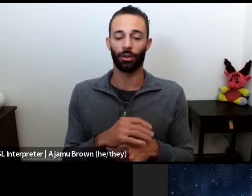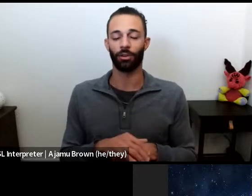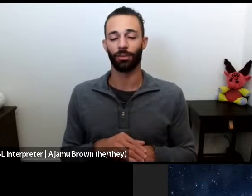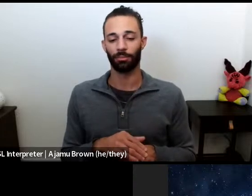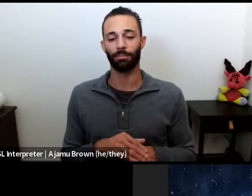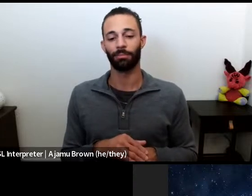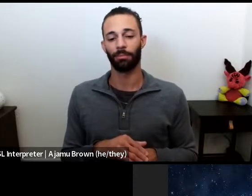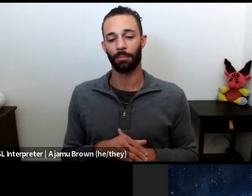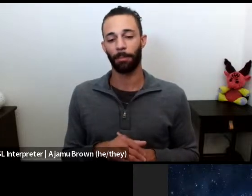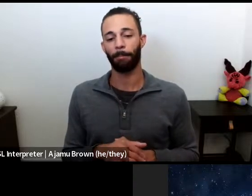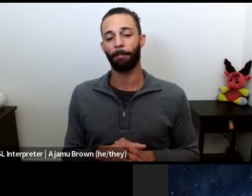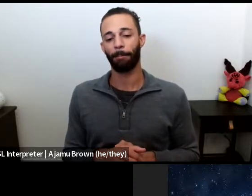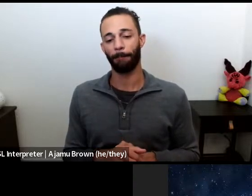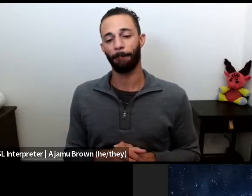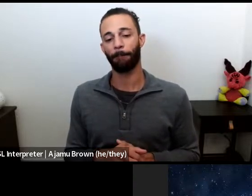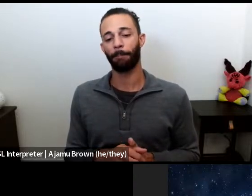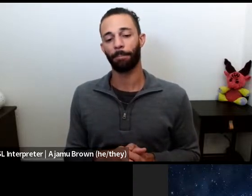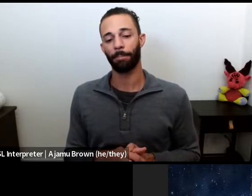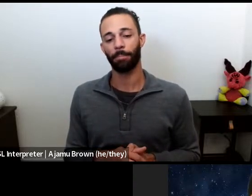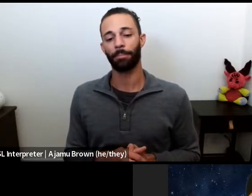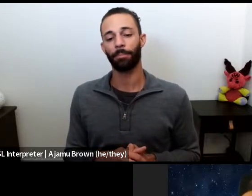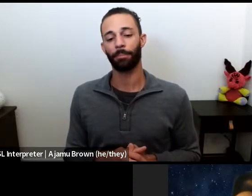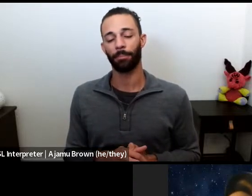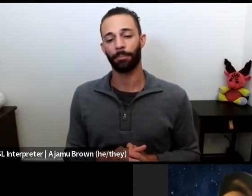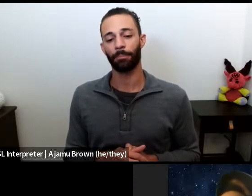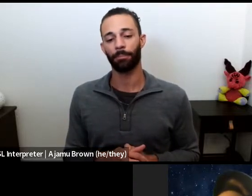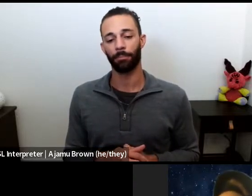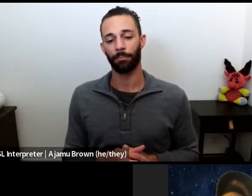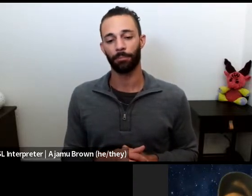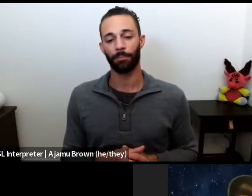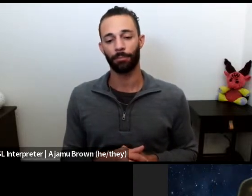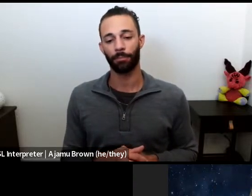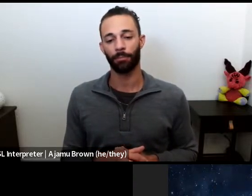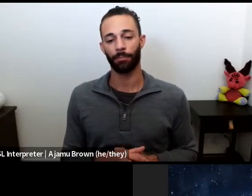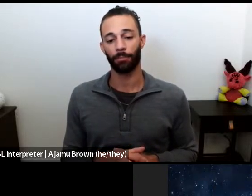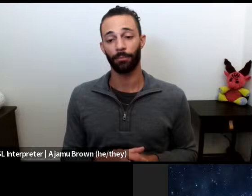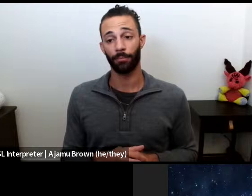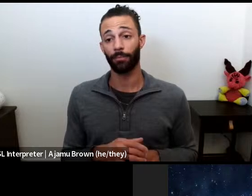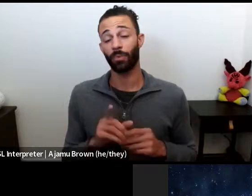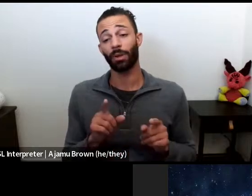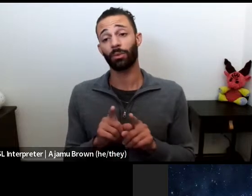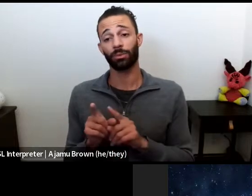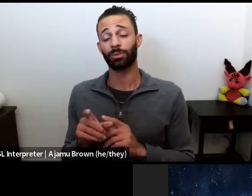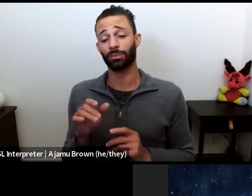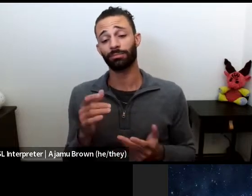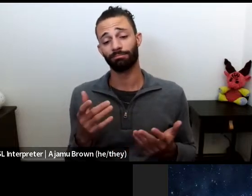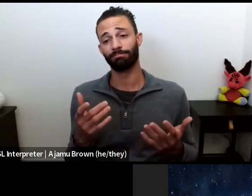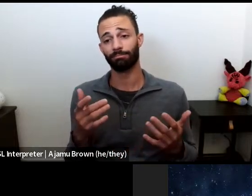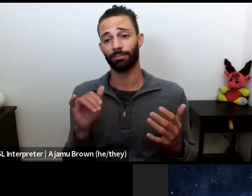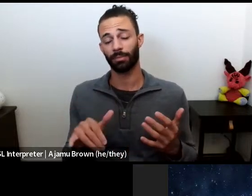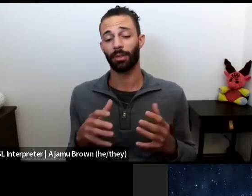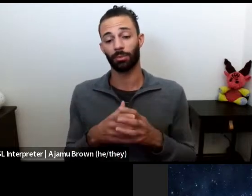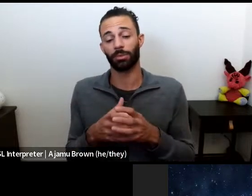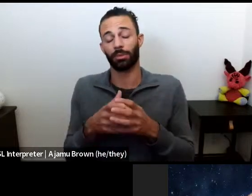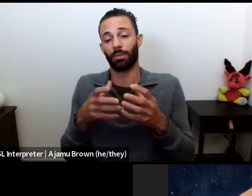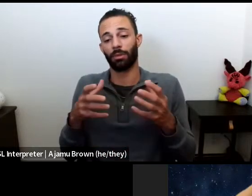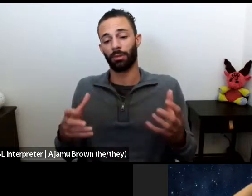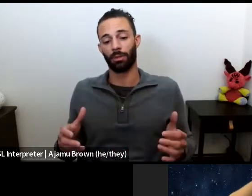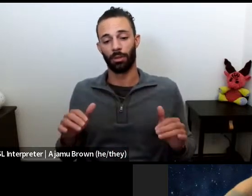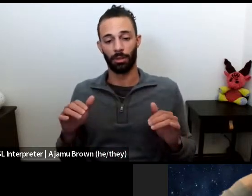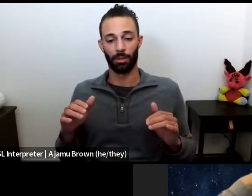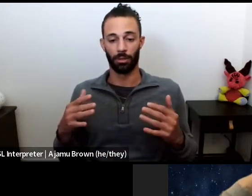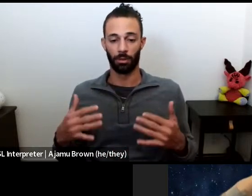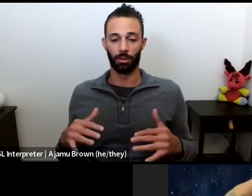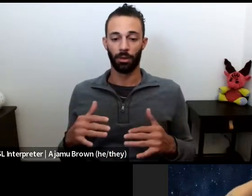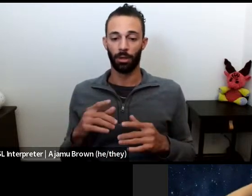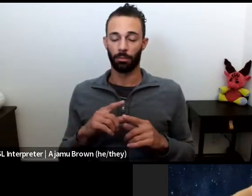Okay. And also, like, that was a lot. So one of the things I also like to do,